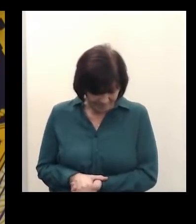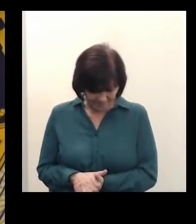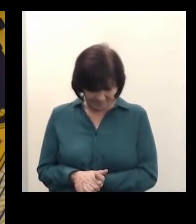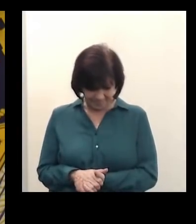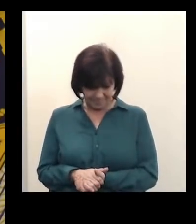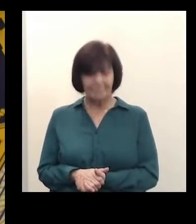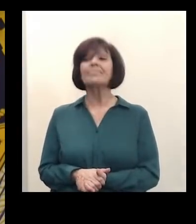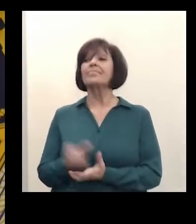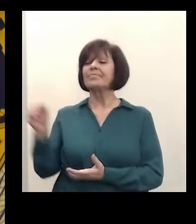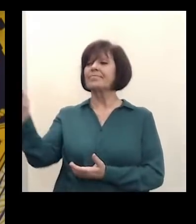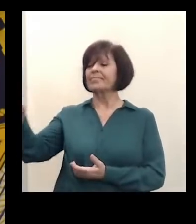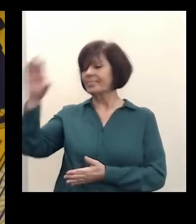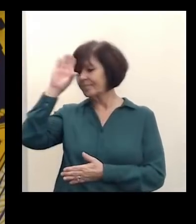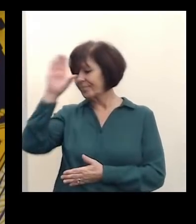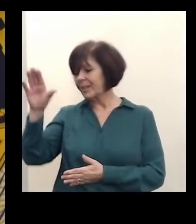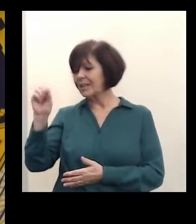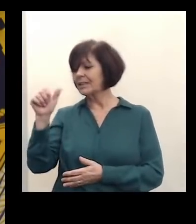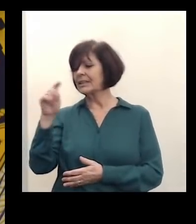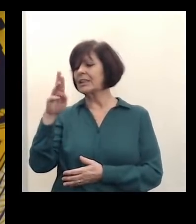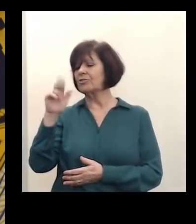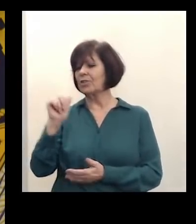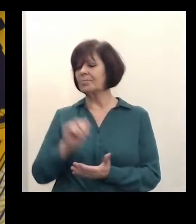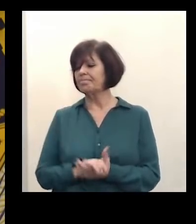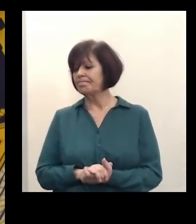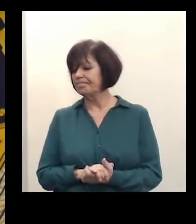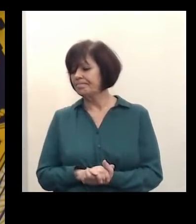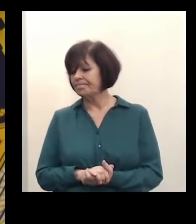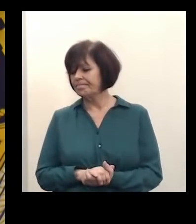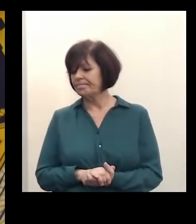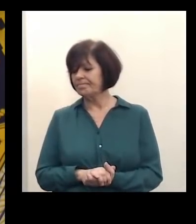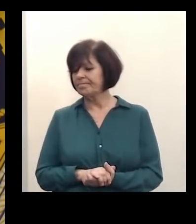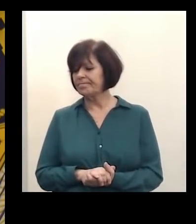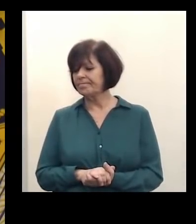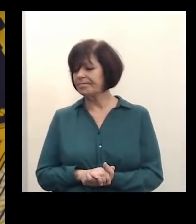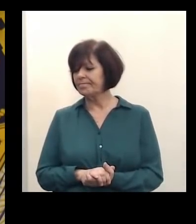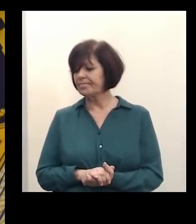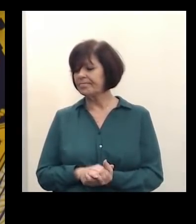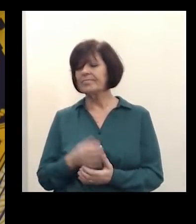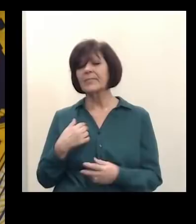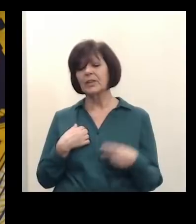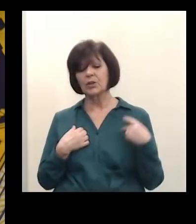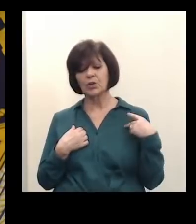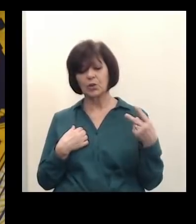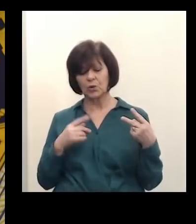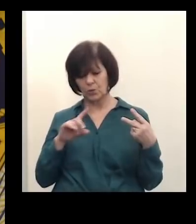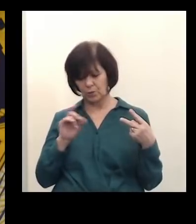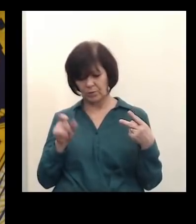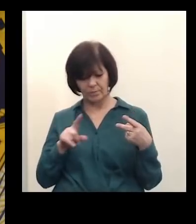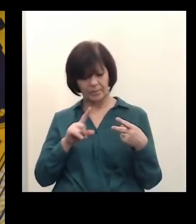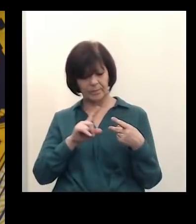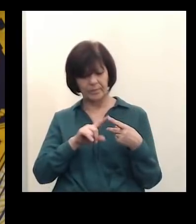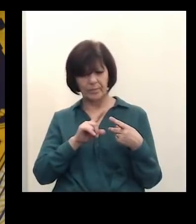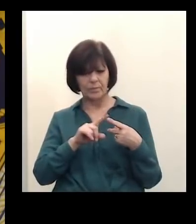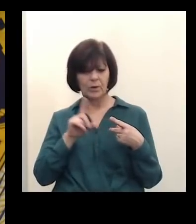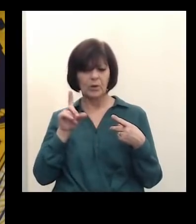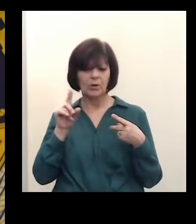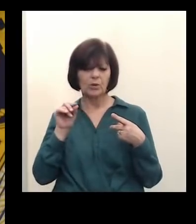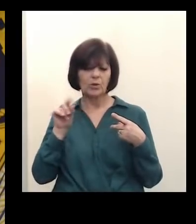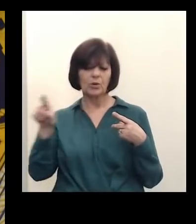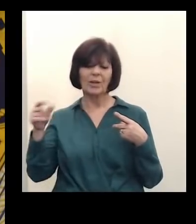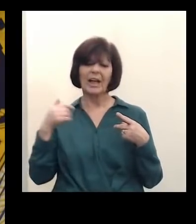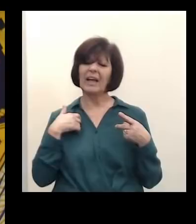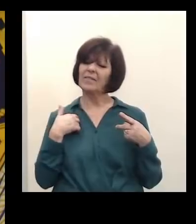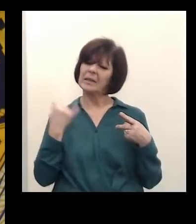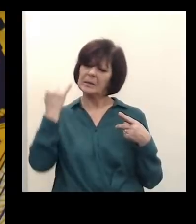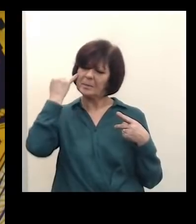Yes. Hi, Mark. It's Sandra Tan. I had 2 initial questions. One is, do you have any sense as to why Erie County has